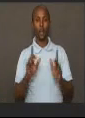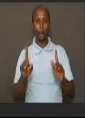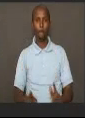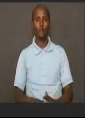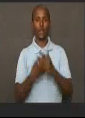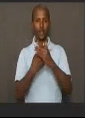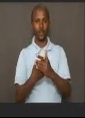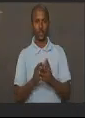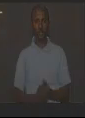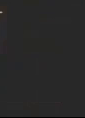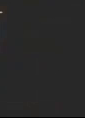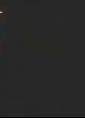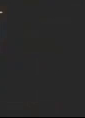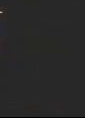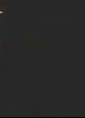Begin.